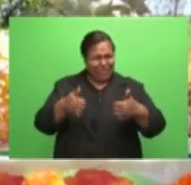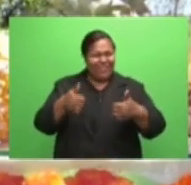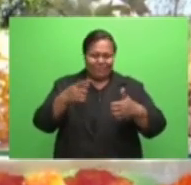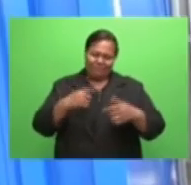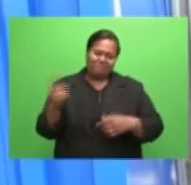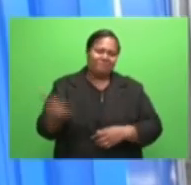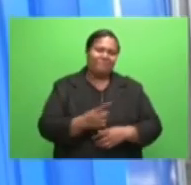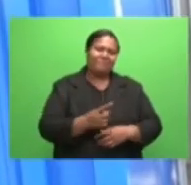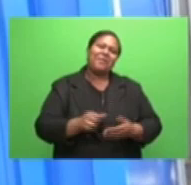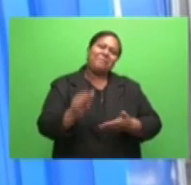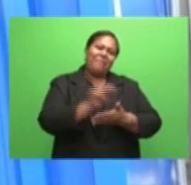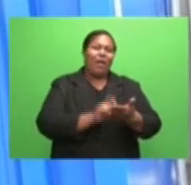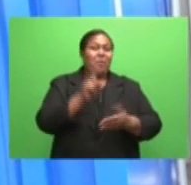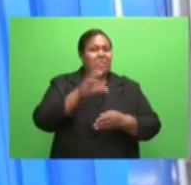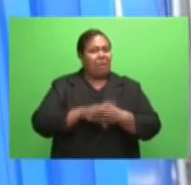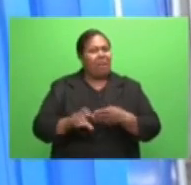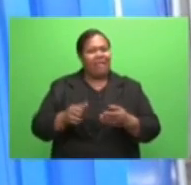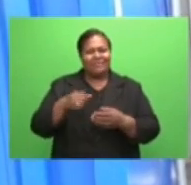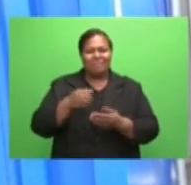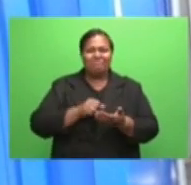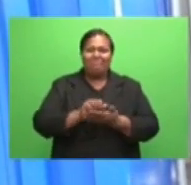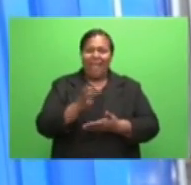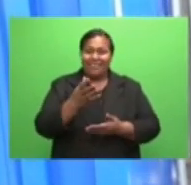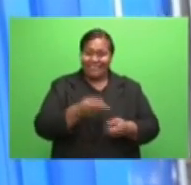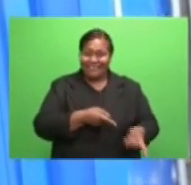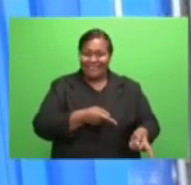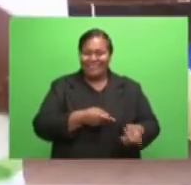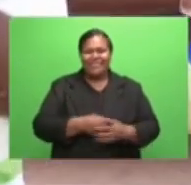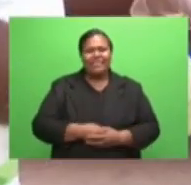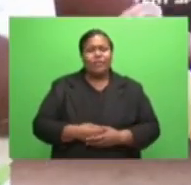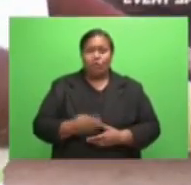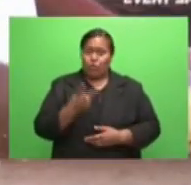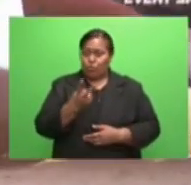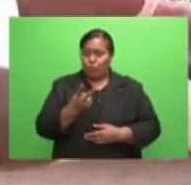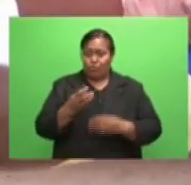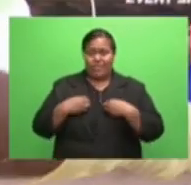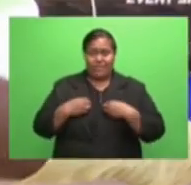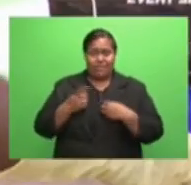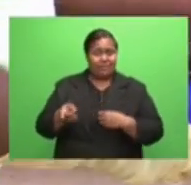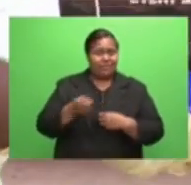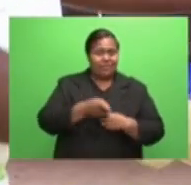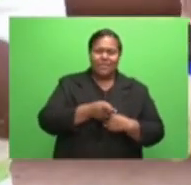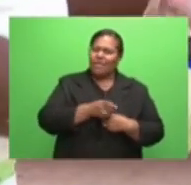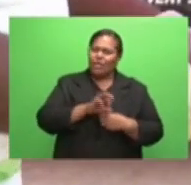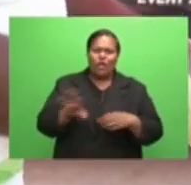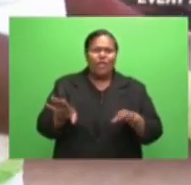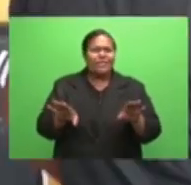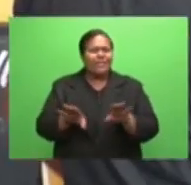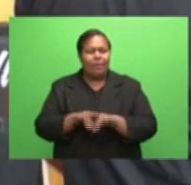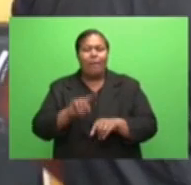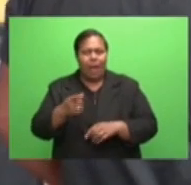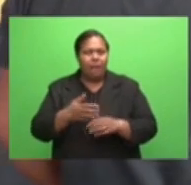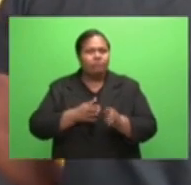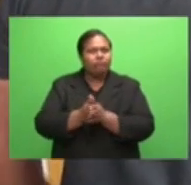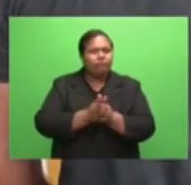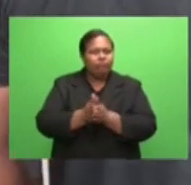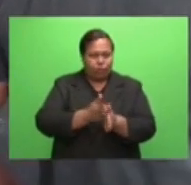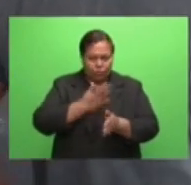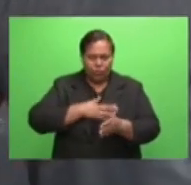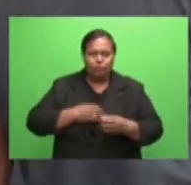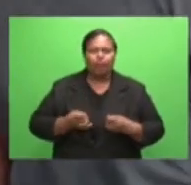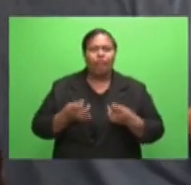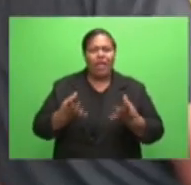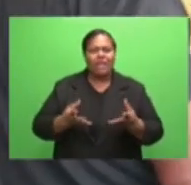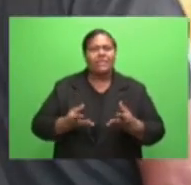$1. Na? The two businesses may not be at similar scale, however, the determination to continue providing services